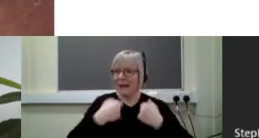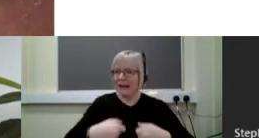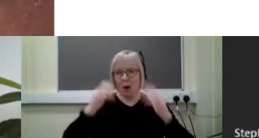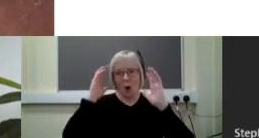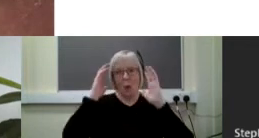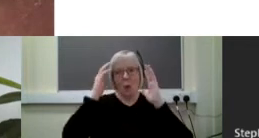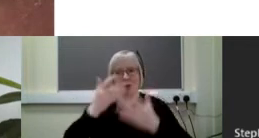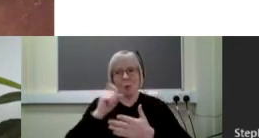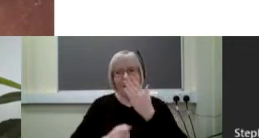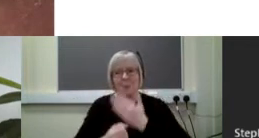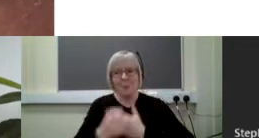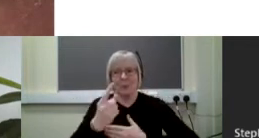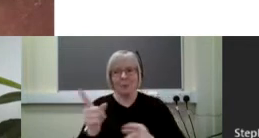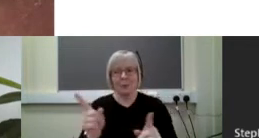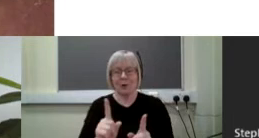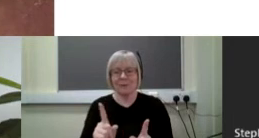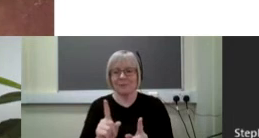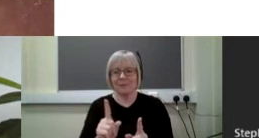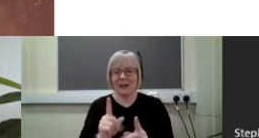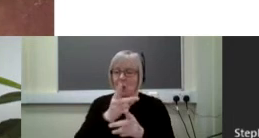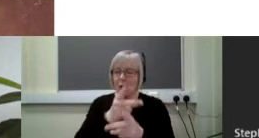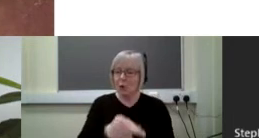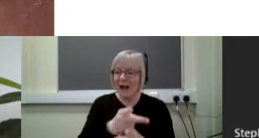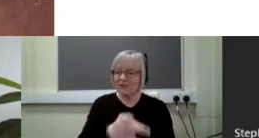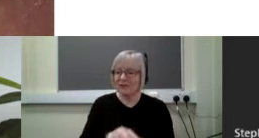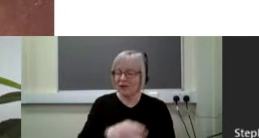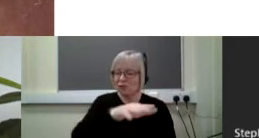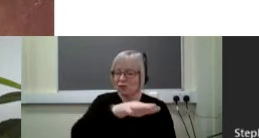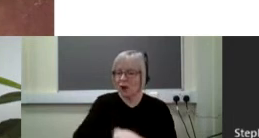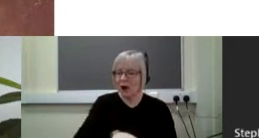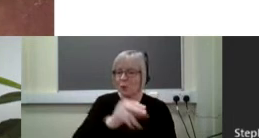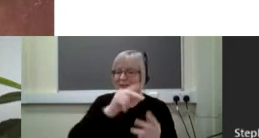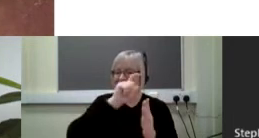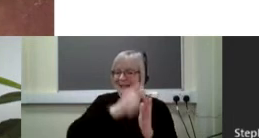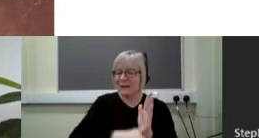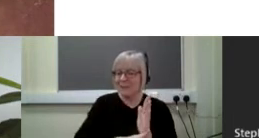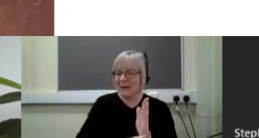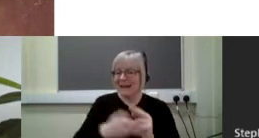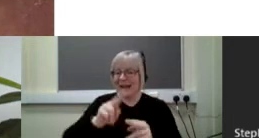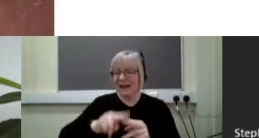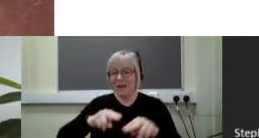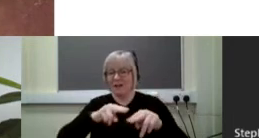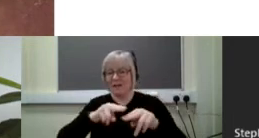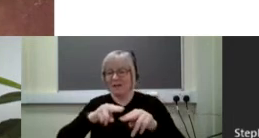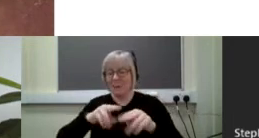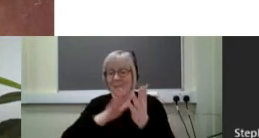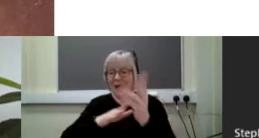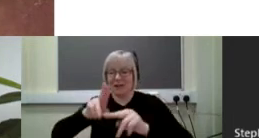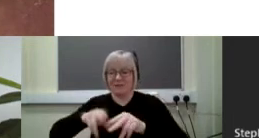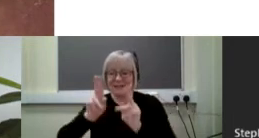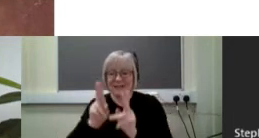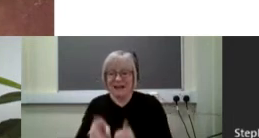they became ill, and who would take care of their child with a disability if they died or were seriously ill.